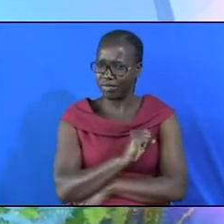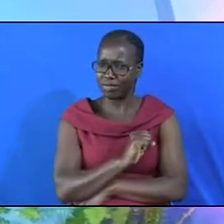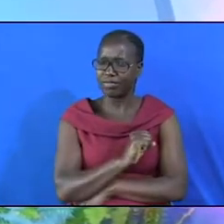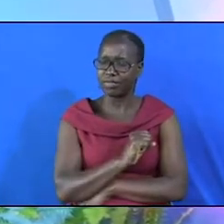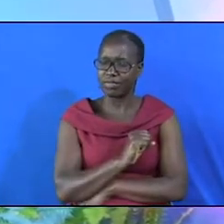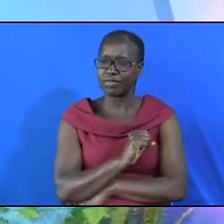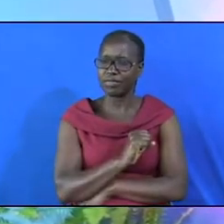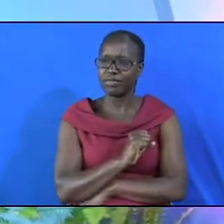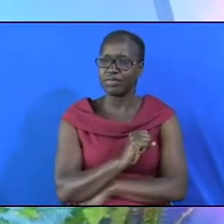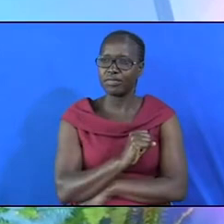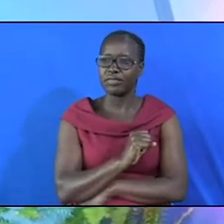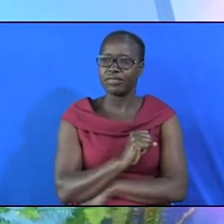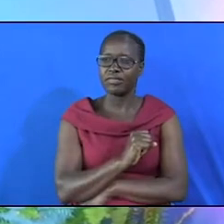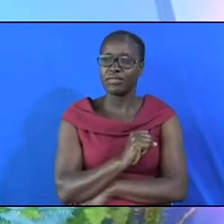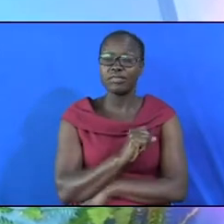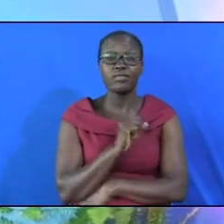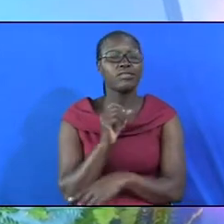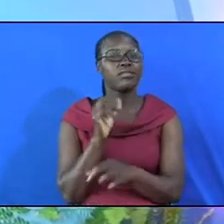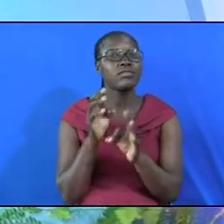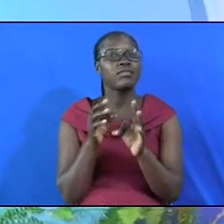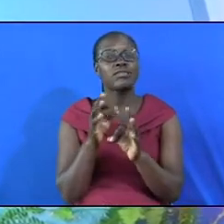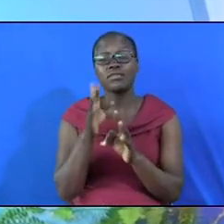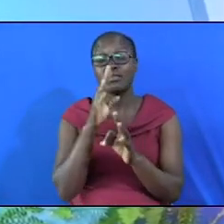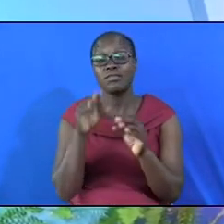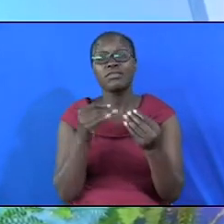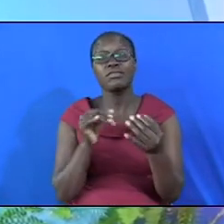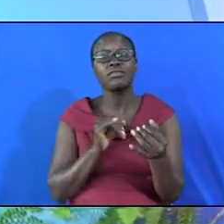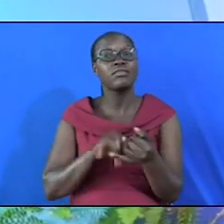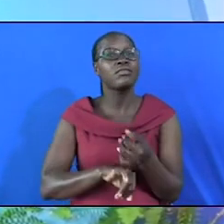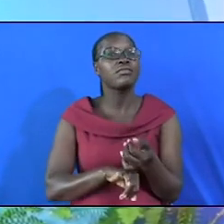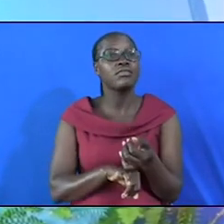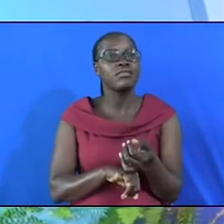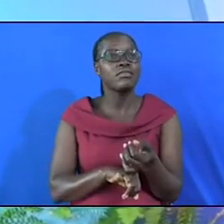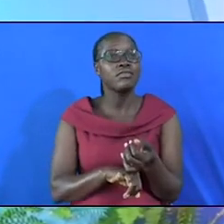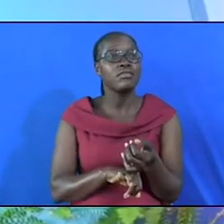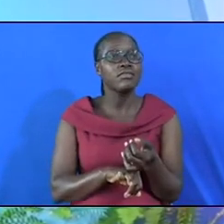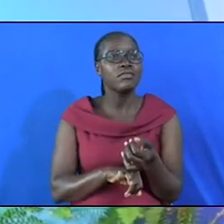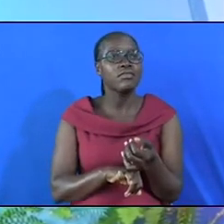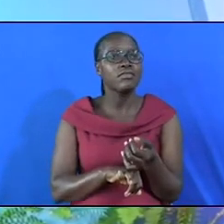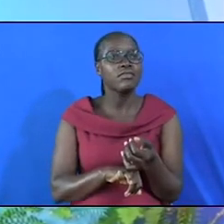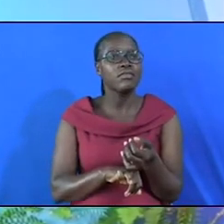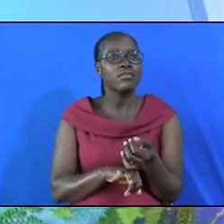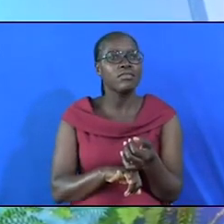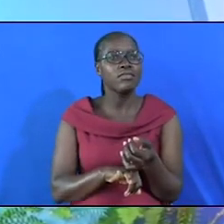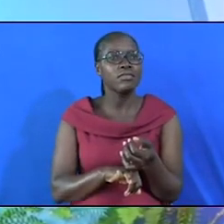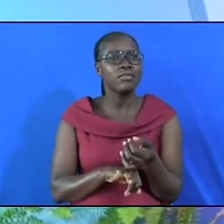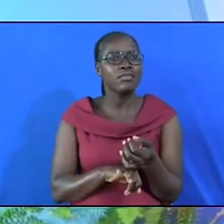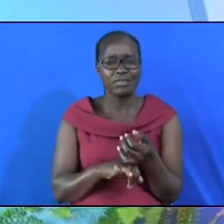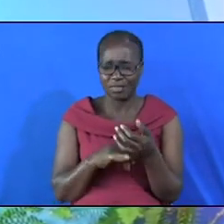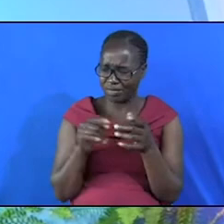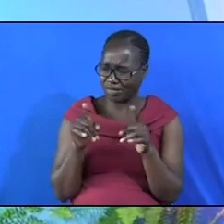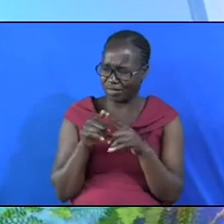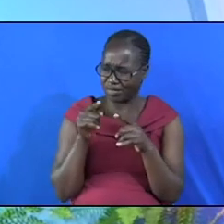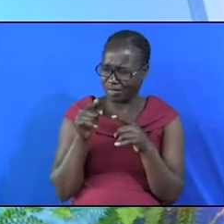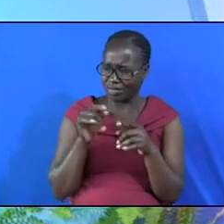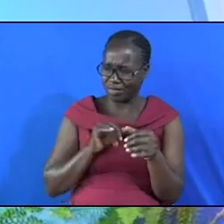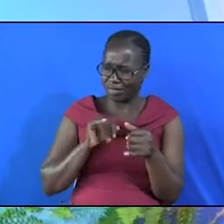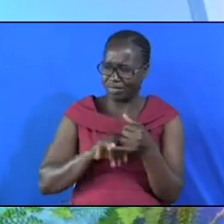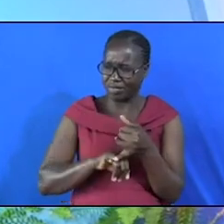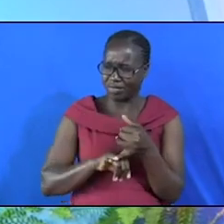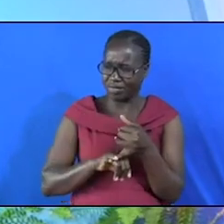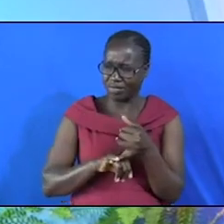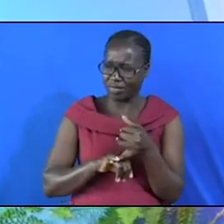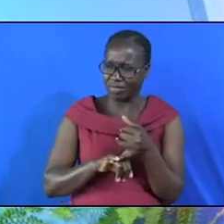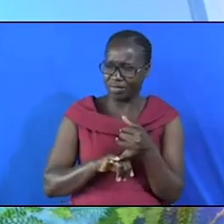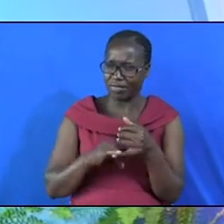will you be missed? Even if God has given you a wife, how you treat that wife back home is